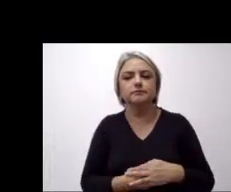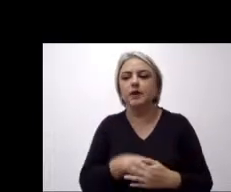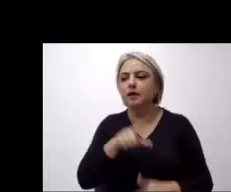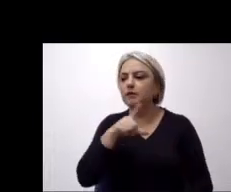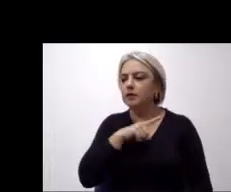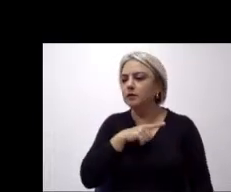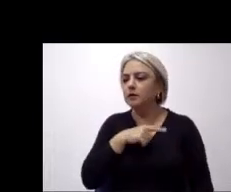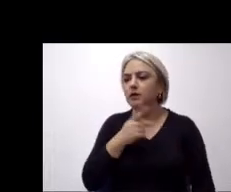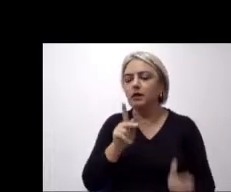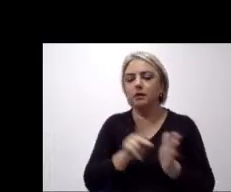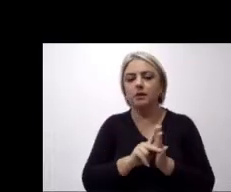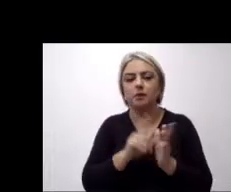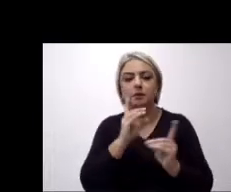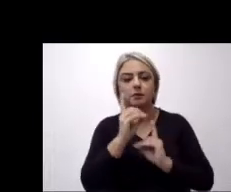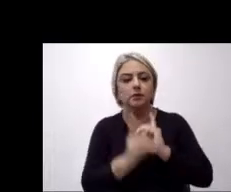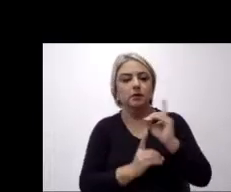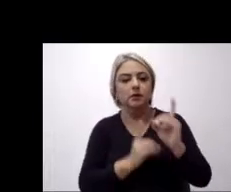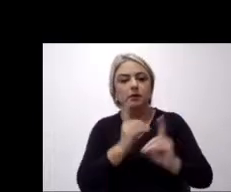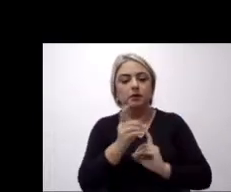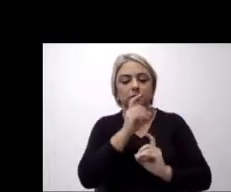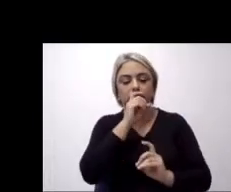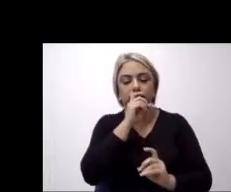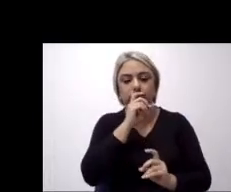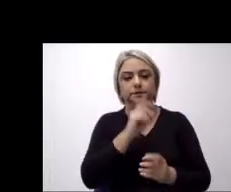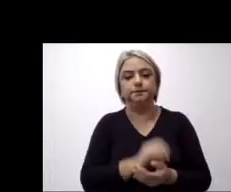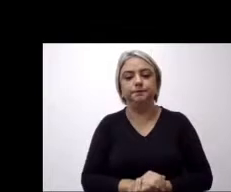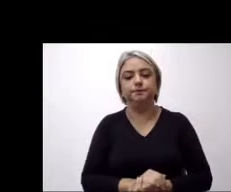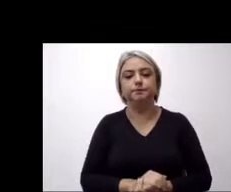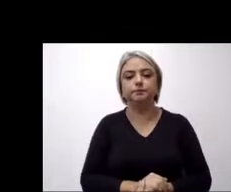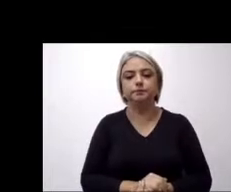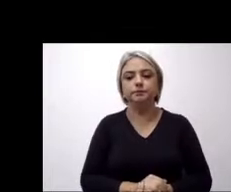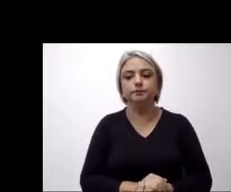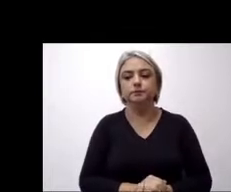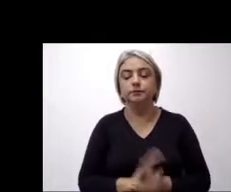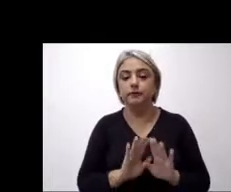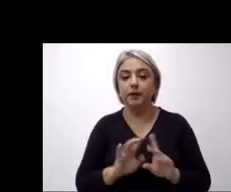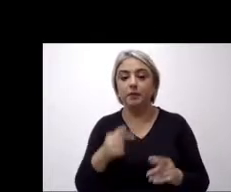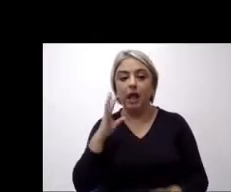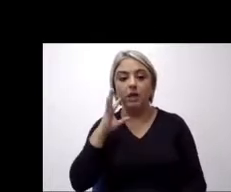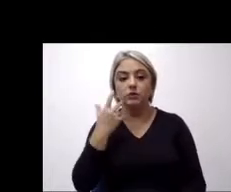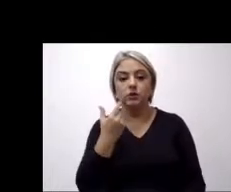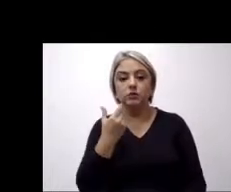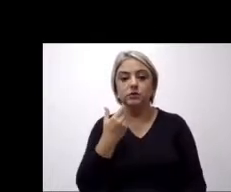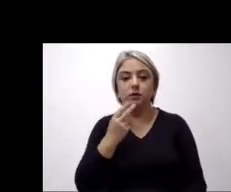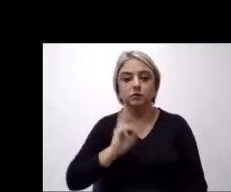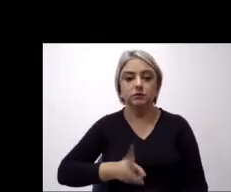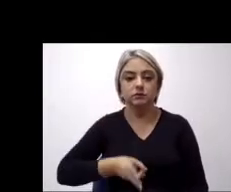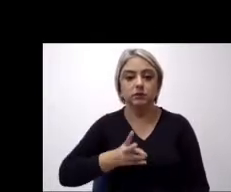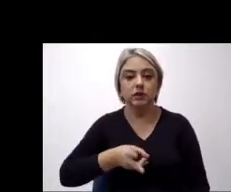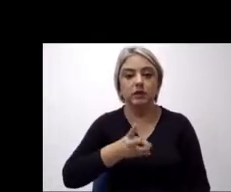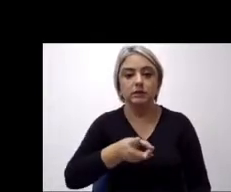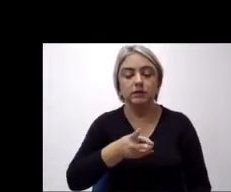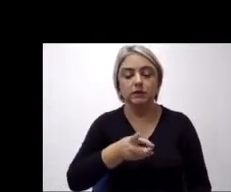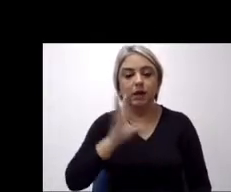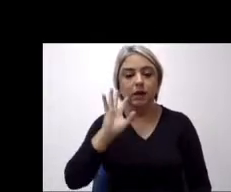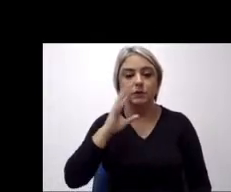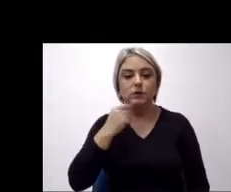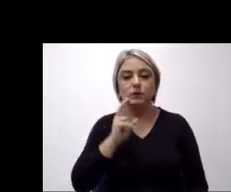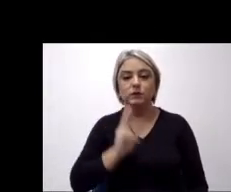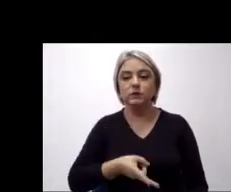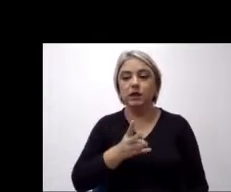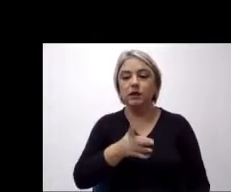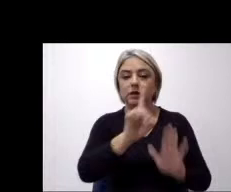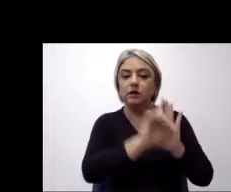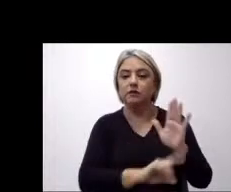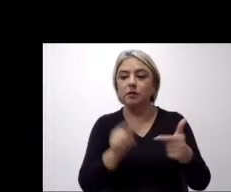happened during, but a solution is a solution if they find a problem. And there is like a paradox. And we